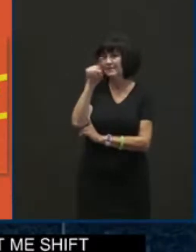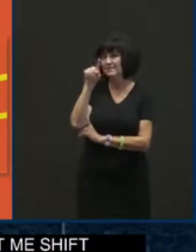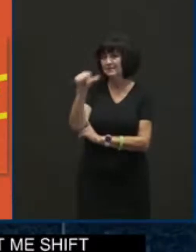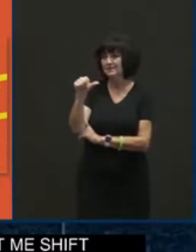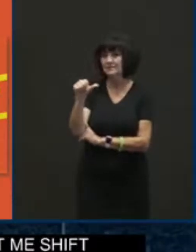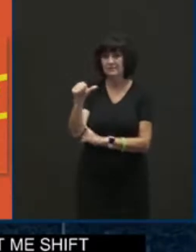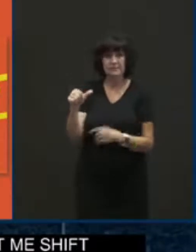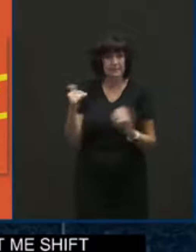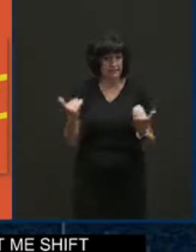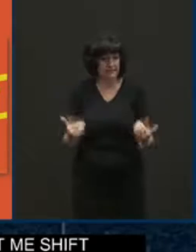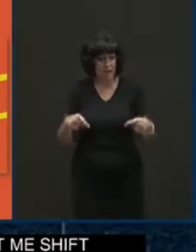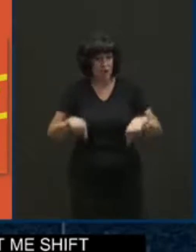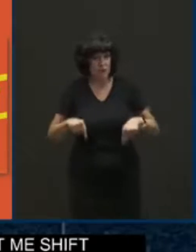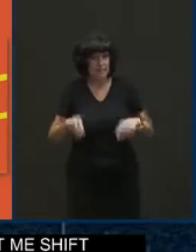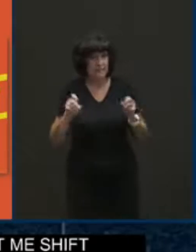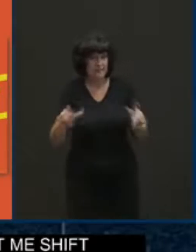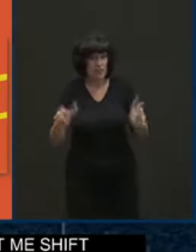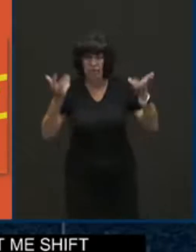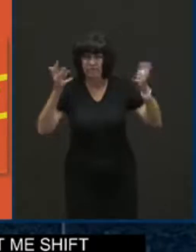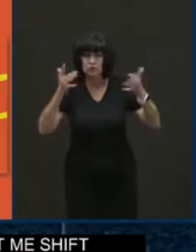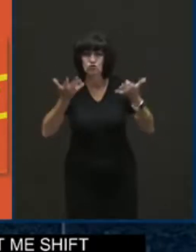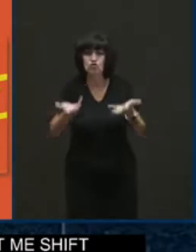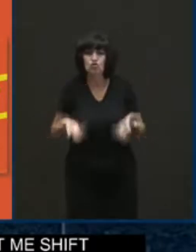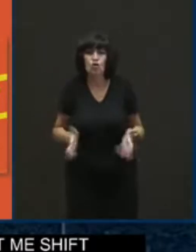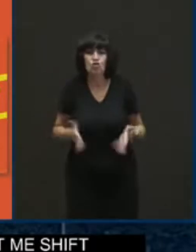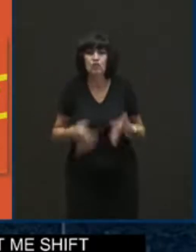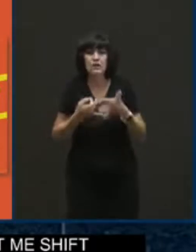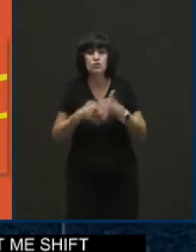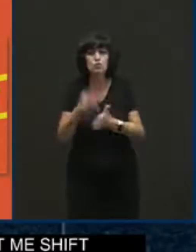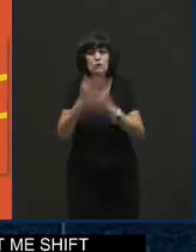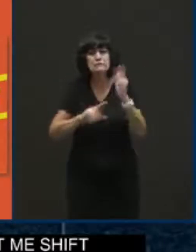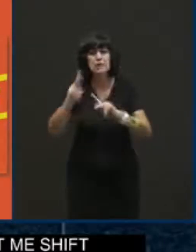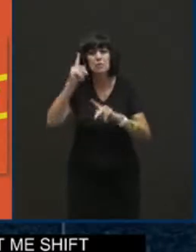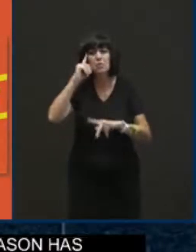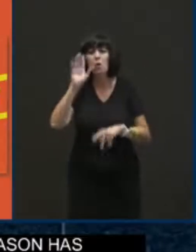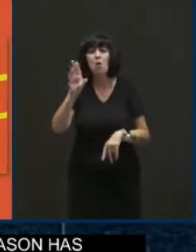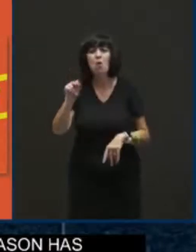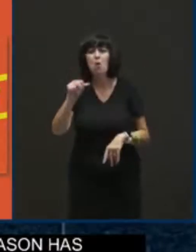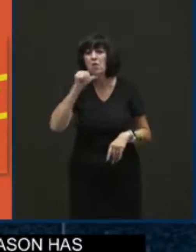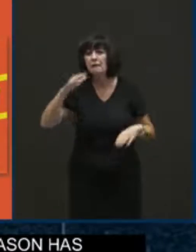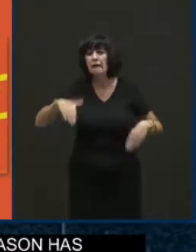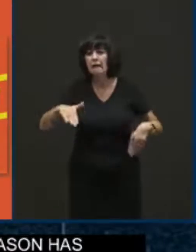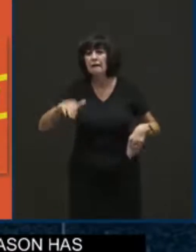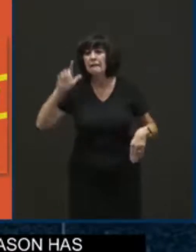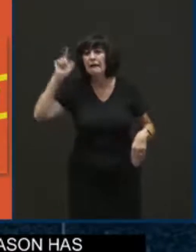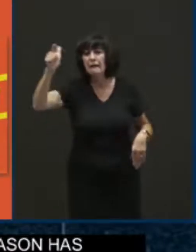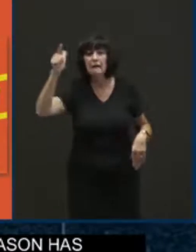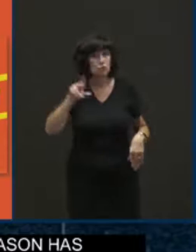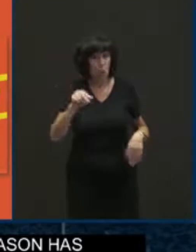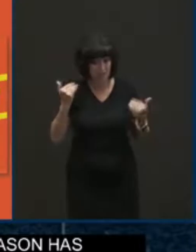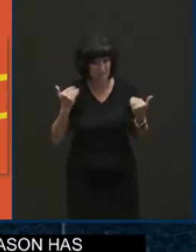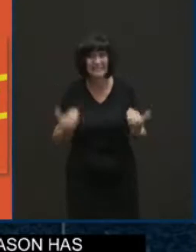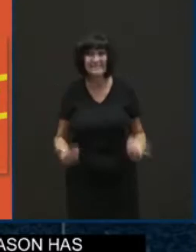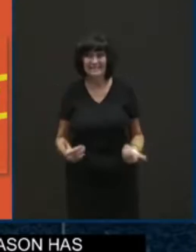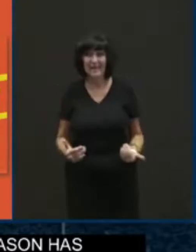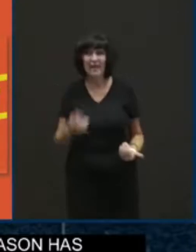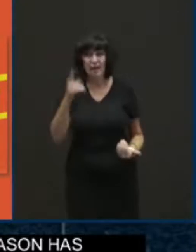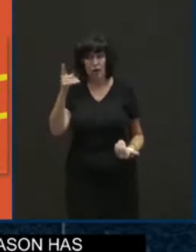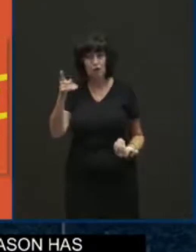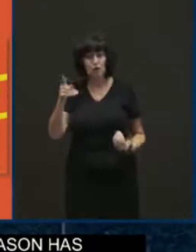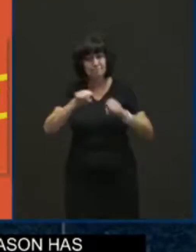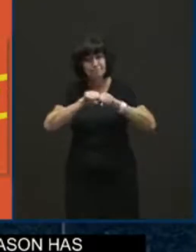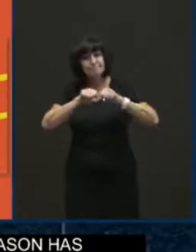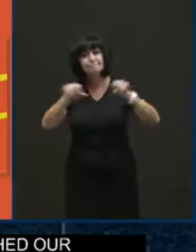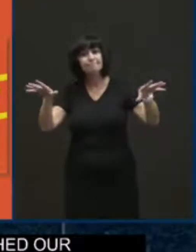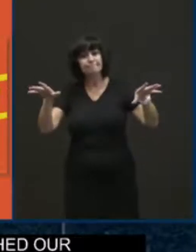in Delaware, and we have launched our enhanced communication and awareness campaign called Fight Flu Delaware.